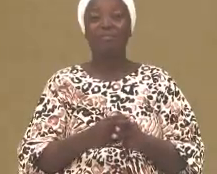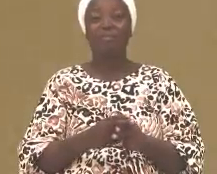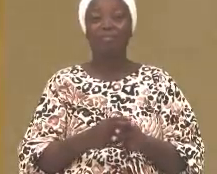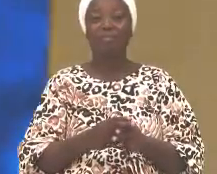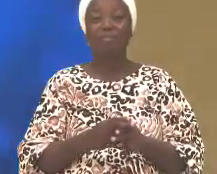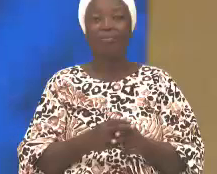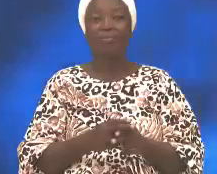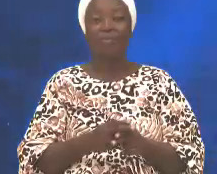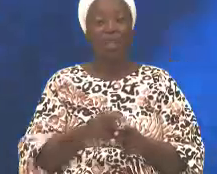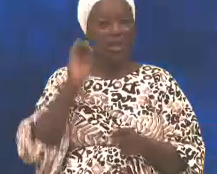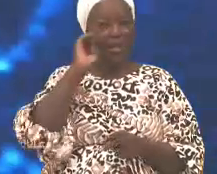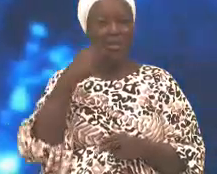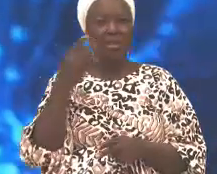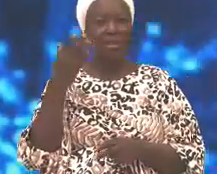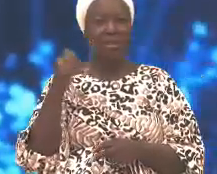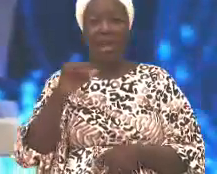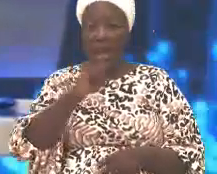He said,